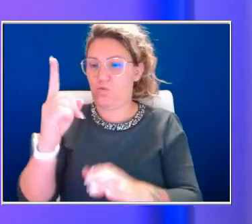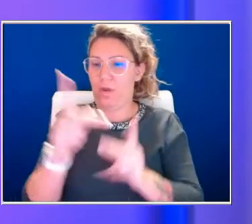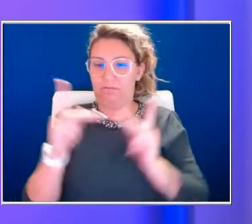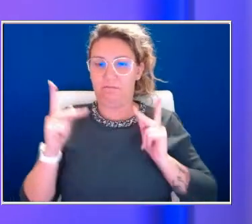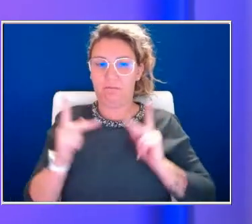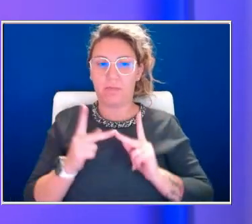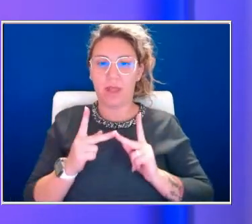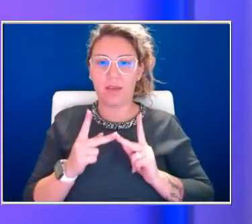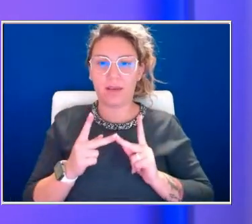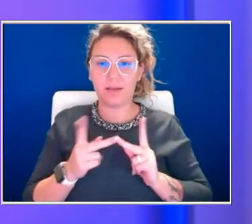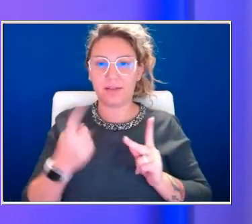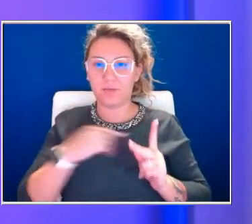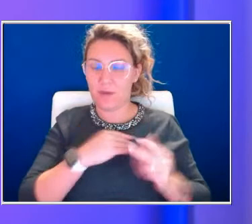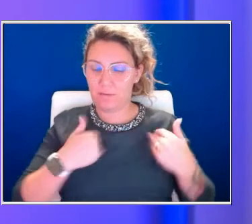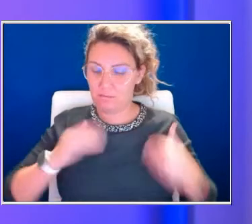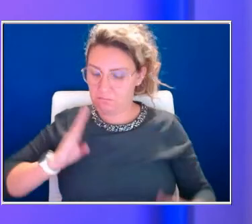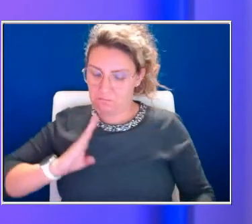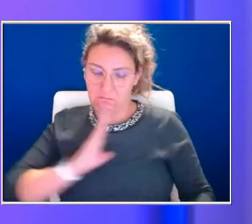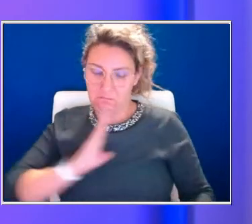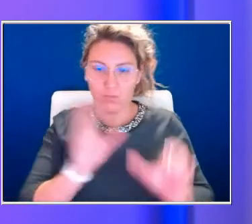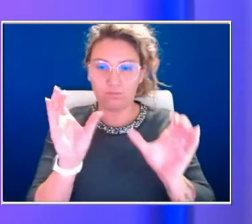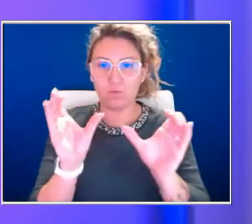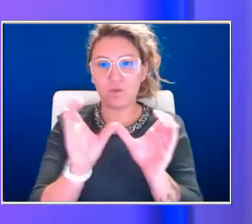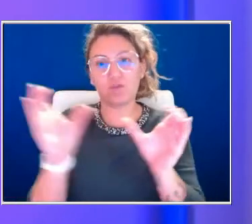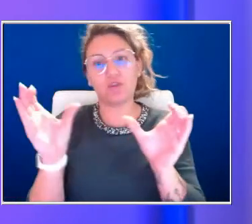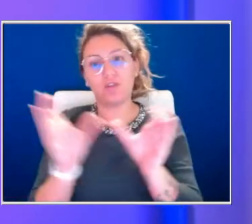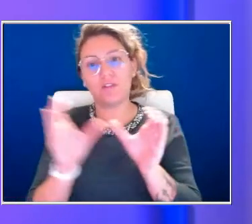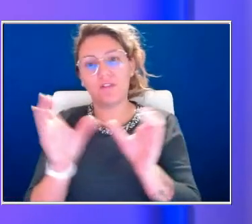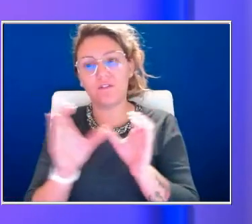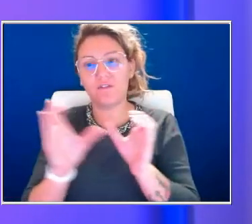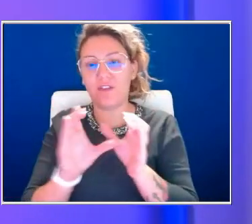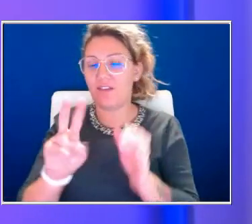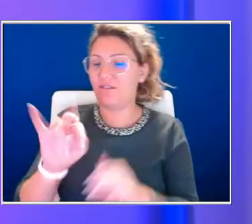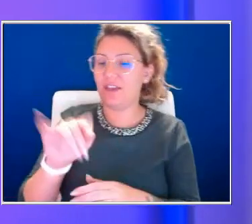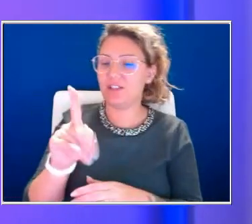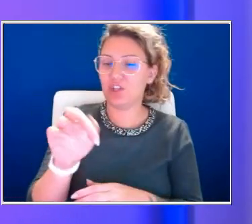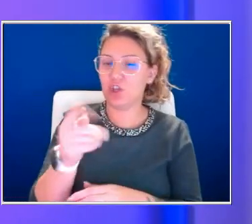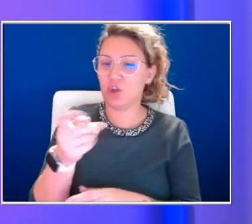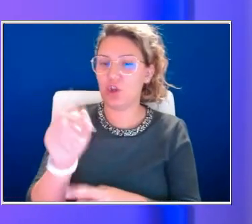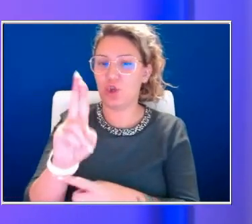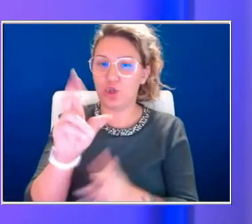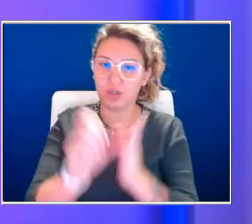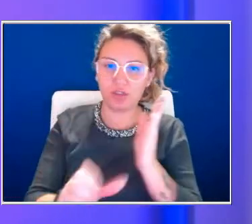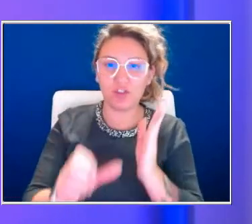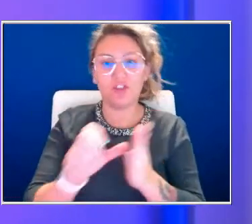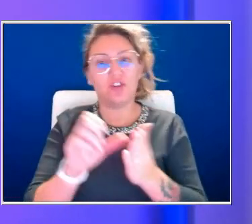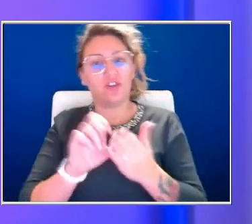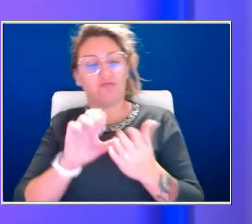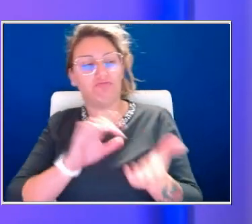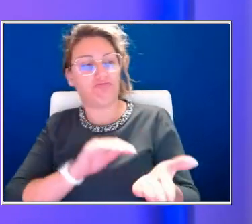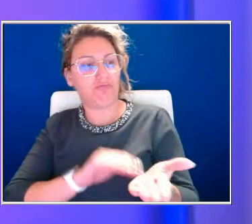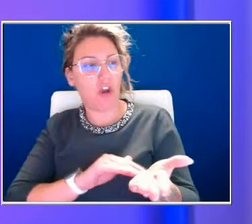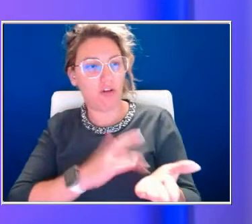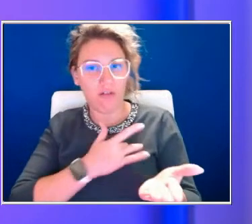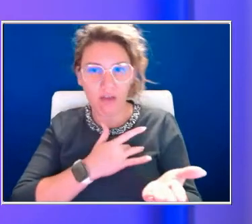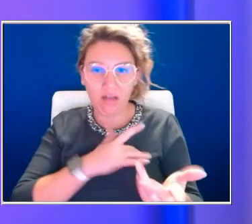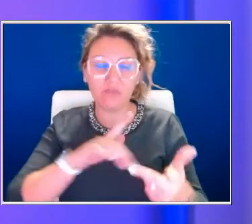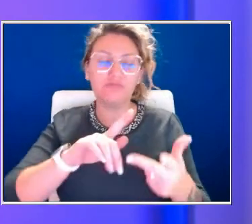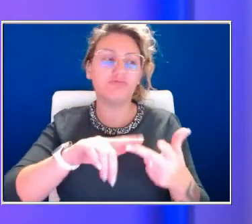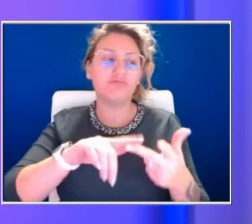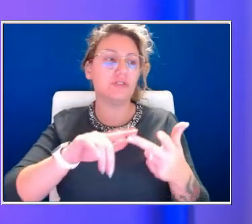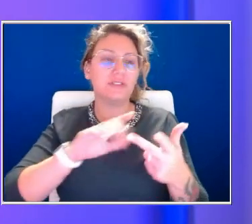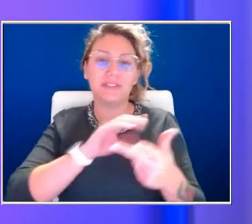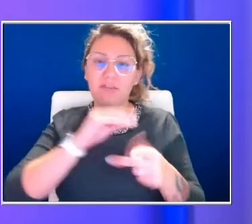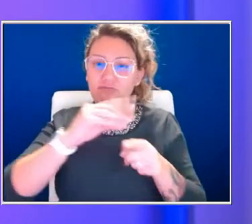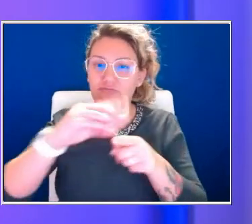have board-certified vascular surgeons, interventional cardiologists, and interventional radiologists supporting our Advanced Vascular